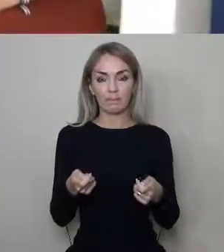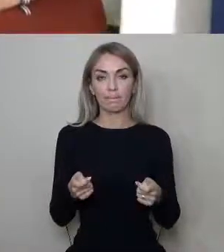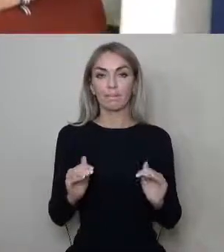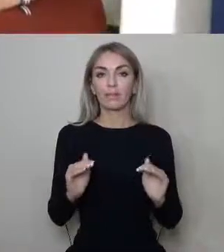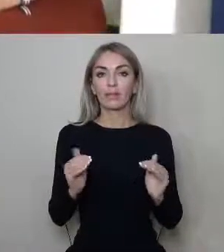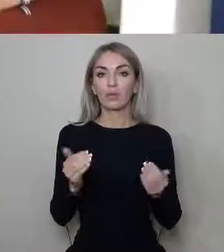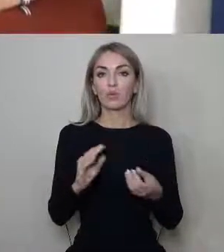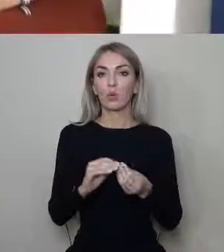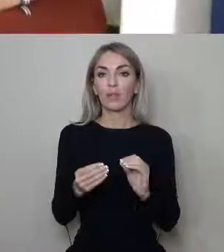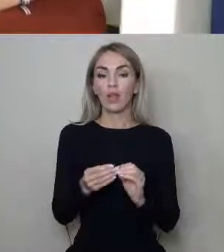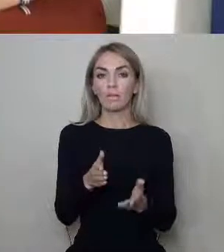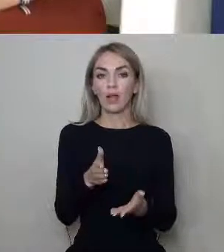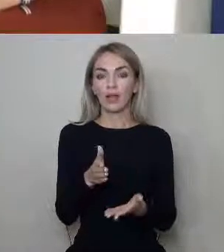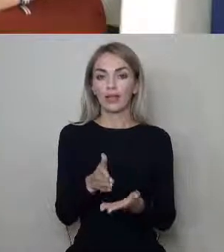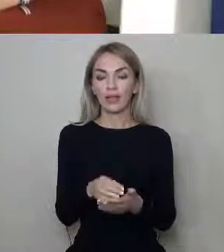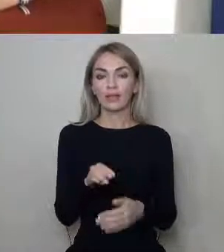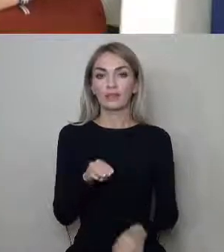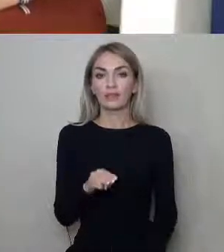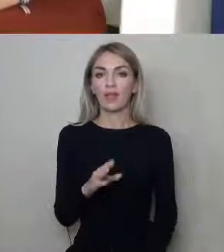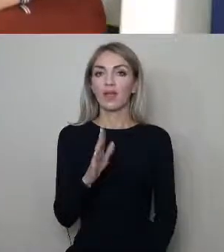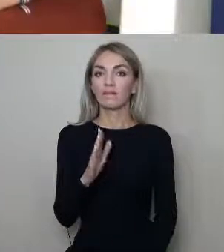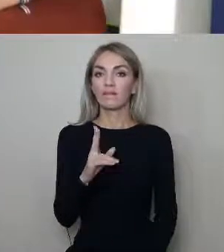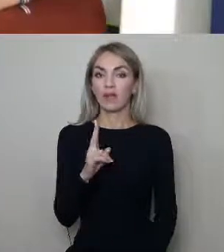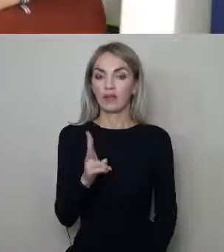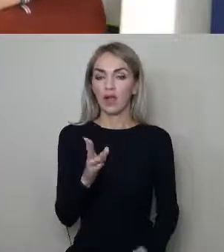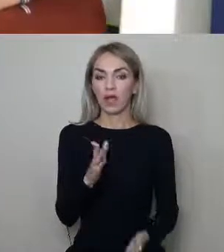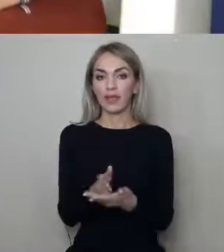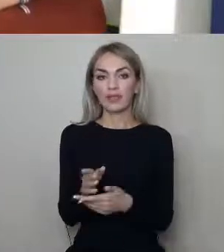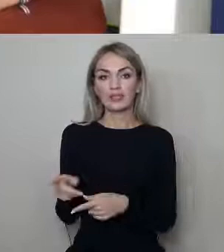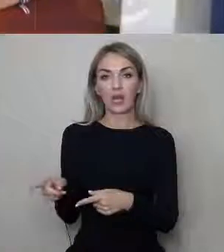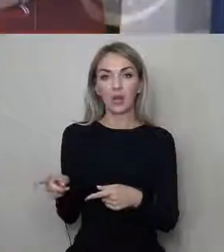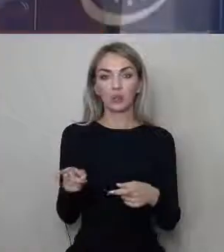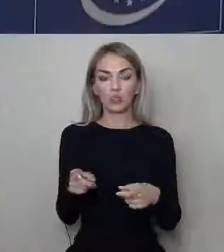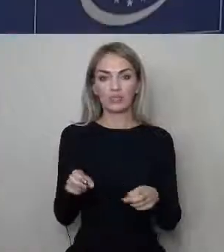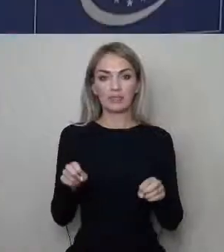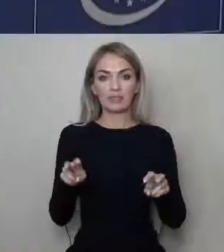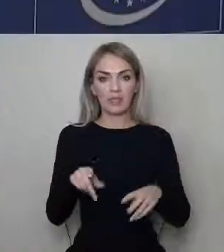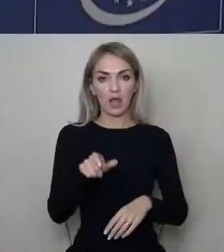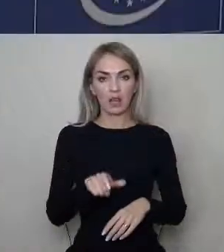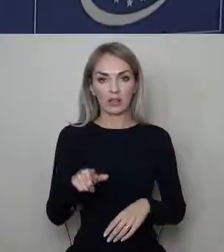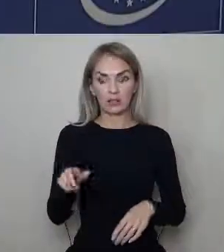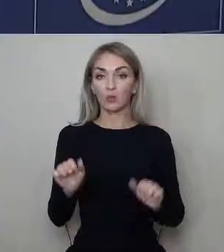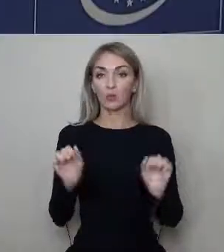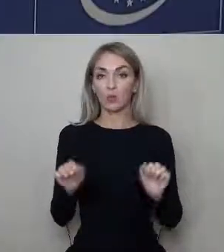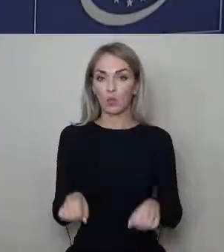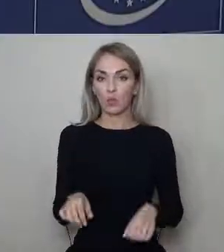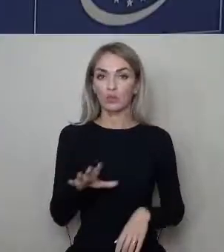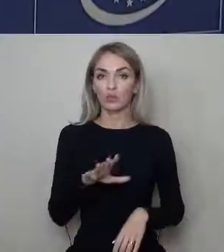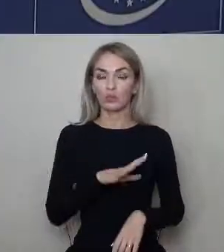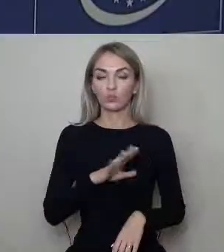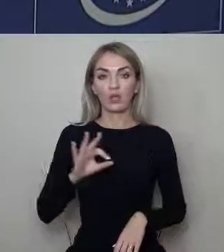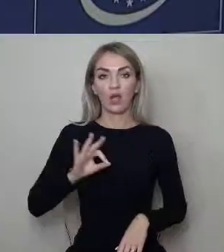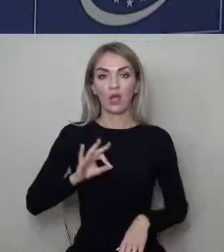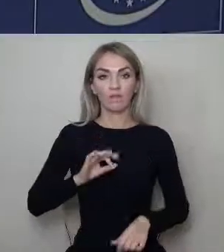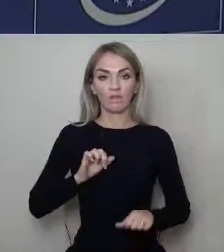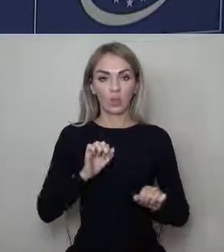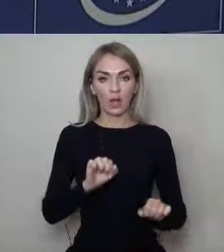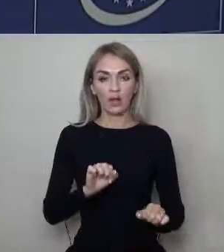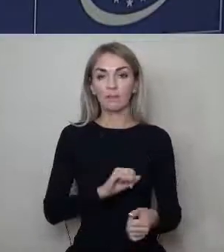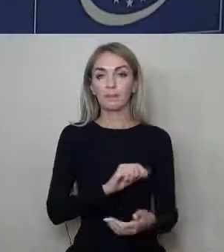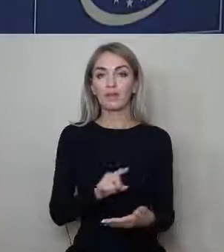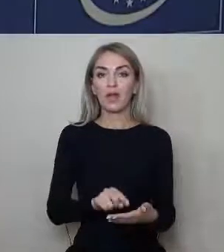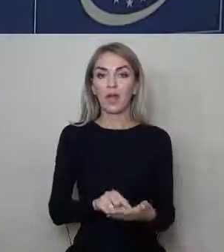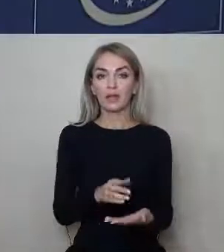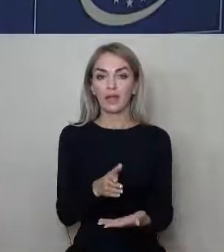administrative courts, don't have any issue with that. So when it comes to the TC, they have experts and they